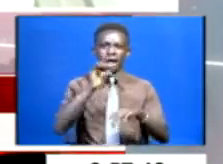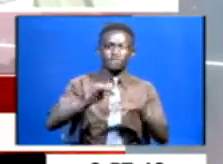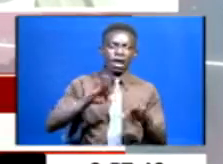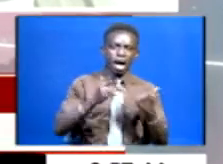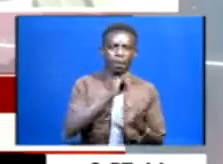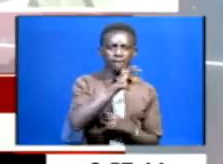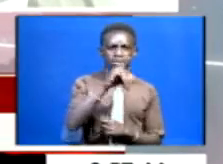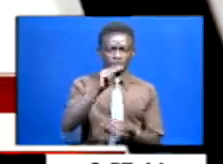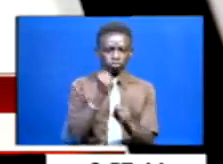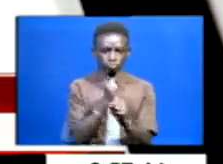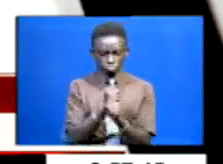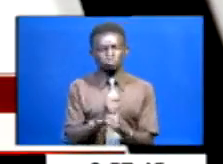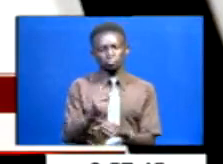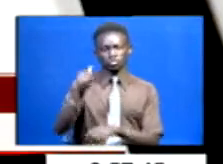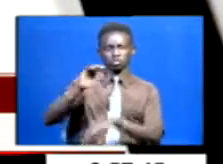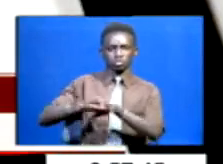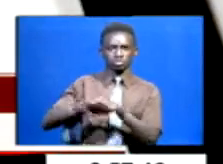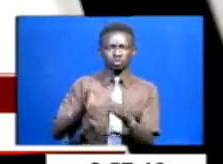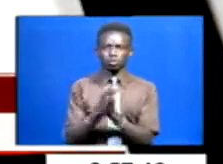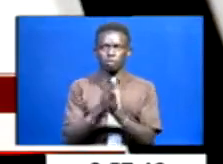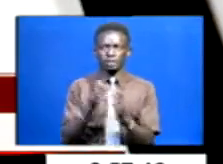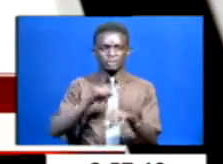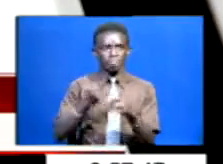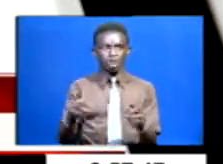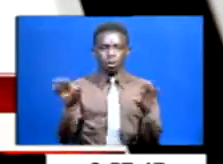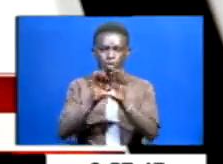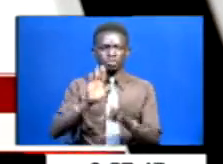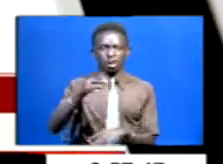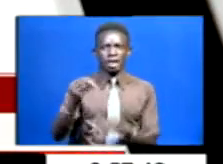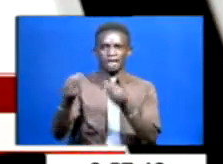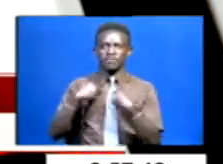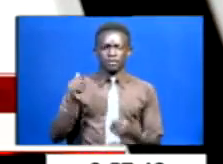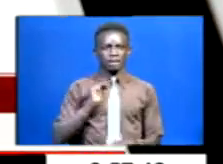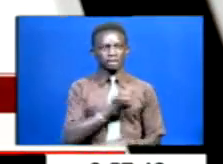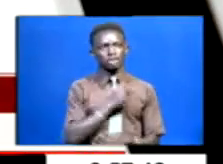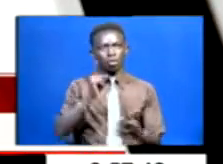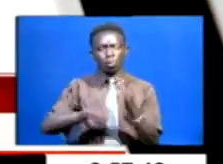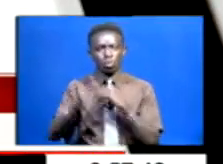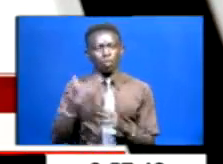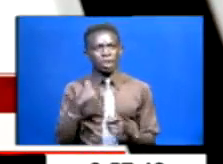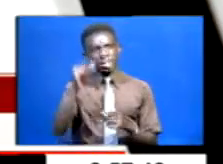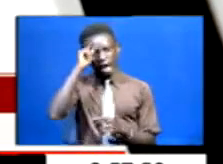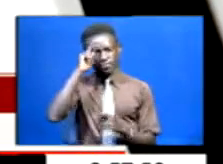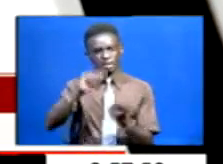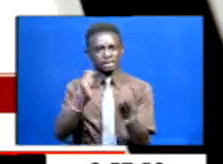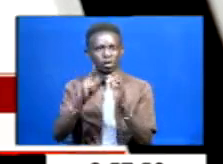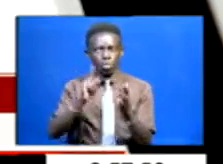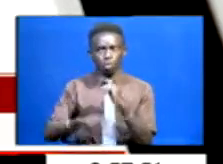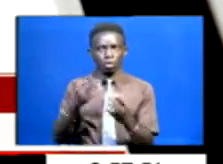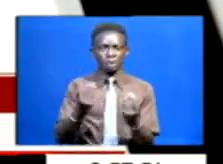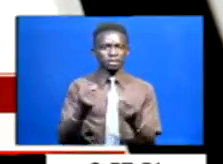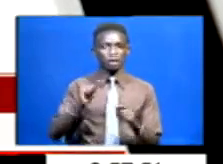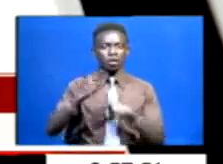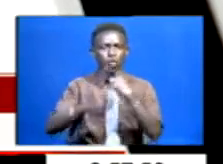being recommendations. Done. Yes. Now, as we come to a close, give us, what would you want the government to change so that we can continue maximizing the